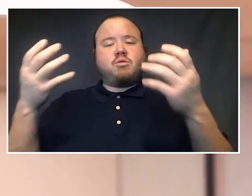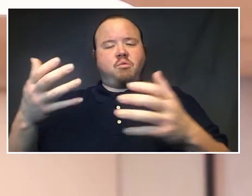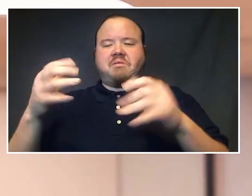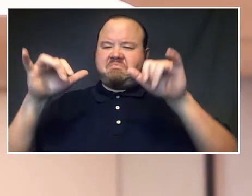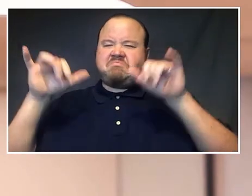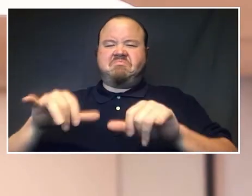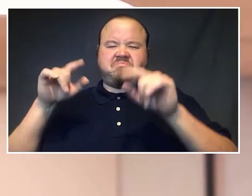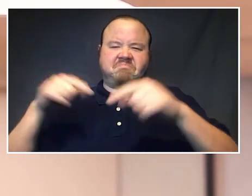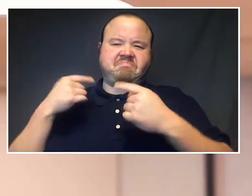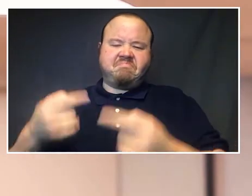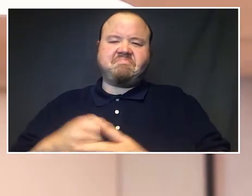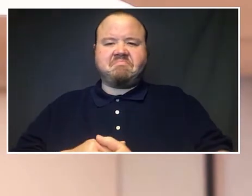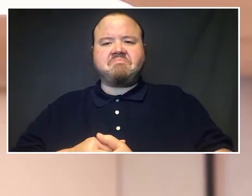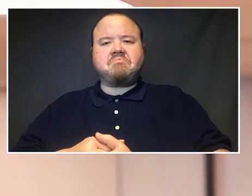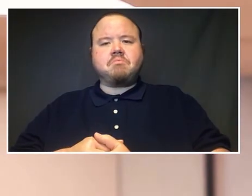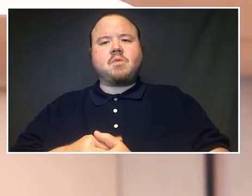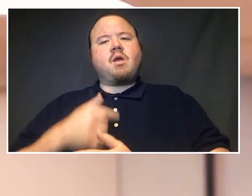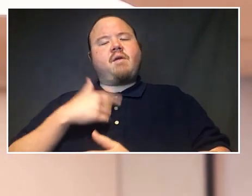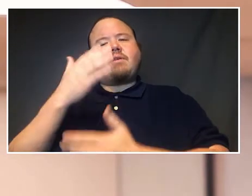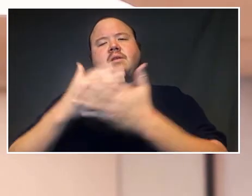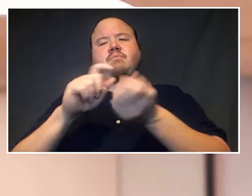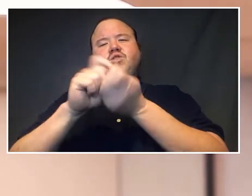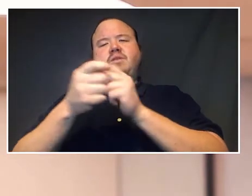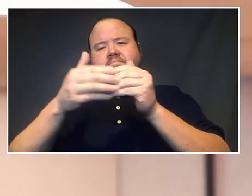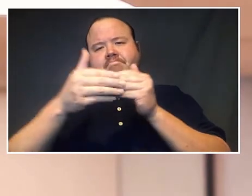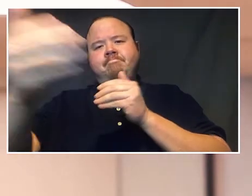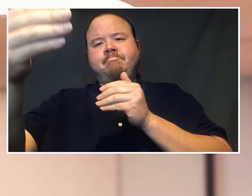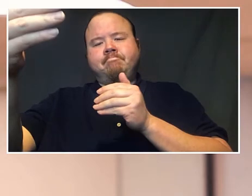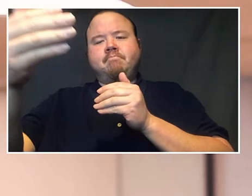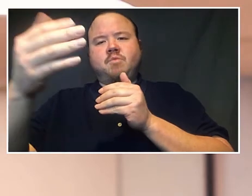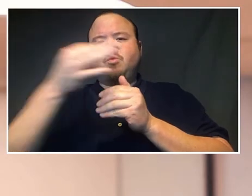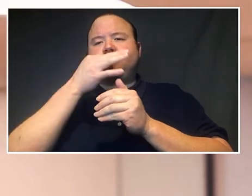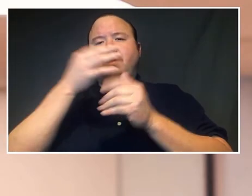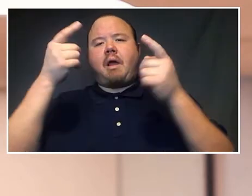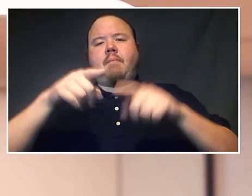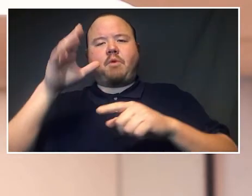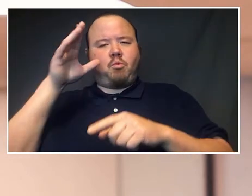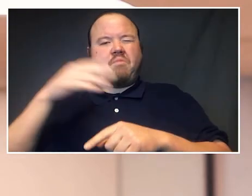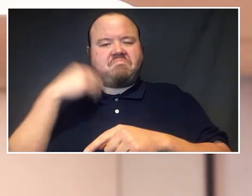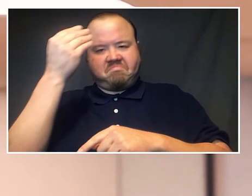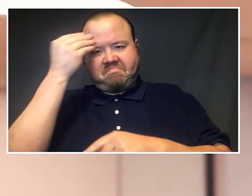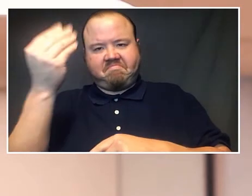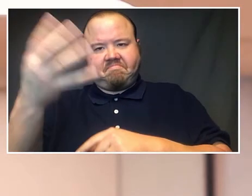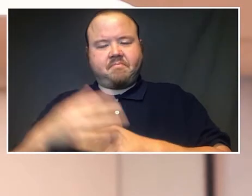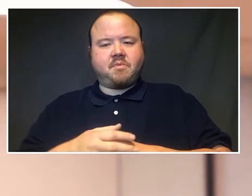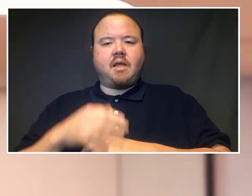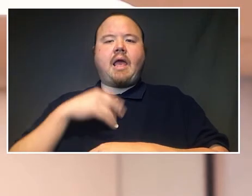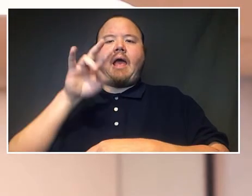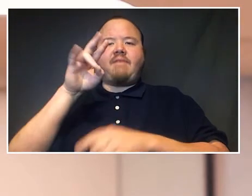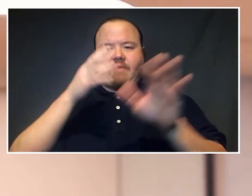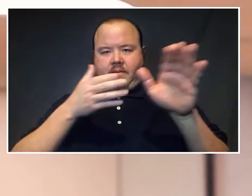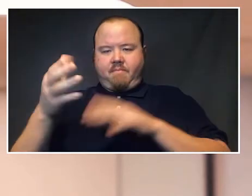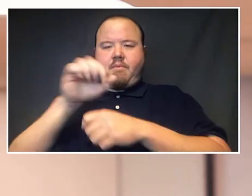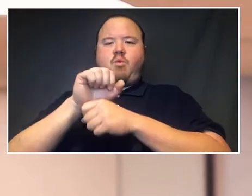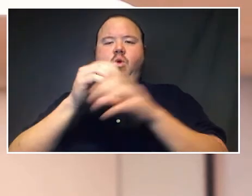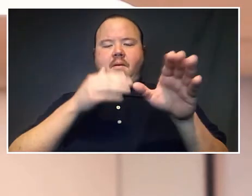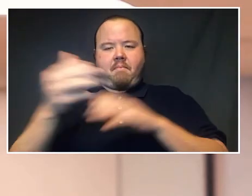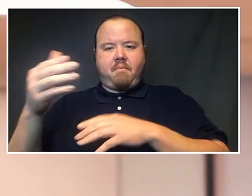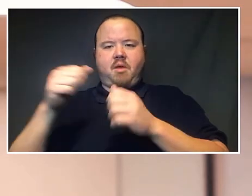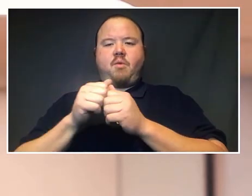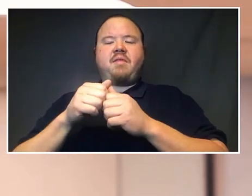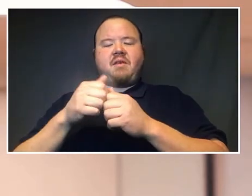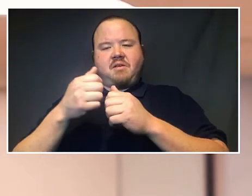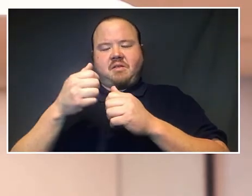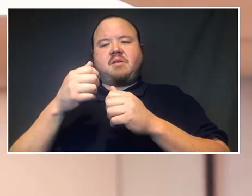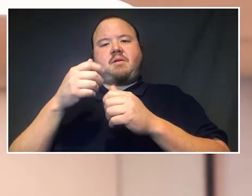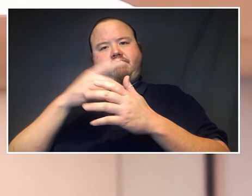same, but I am going to share some changes and upcoming programming that's coming our way. There are 7 work plans with several programs and services